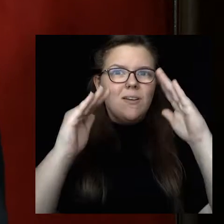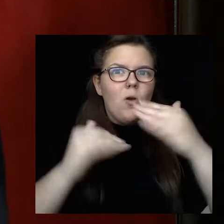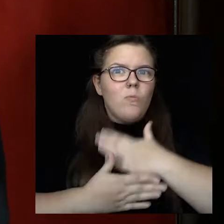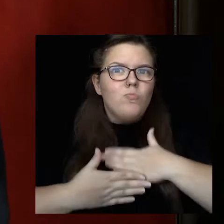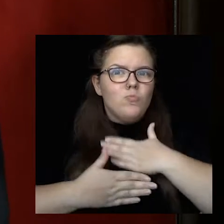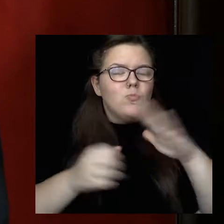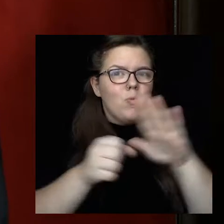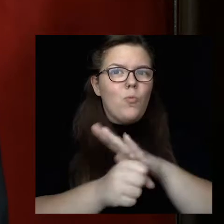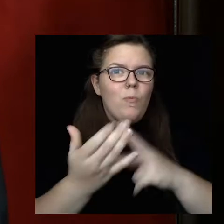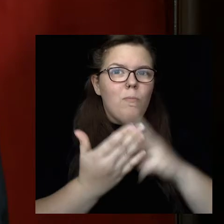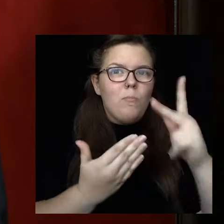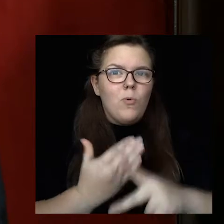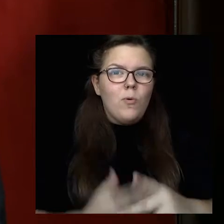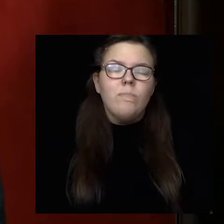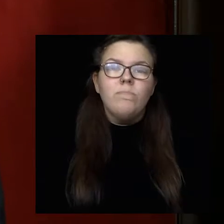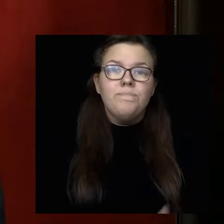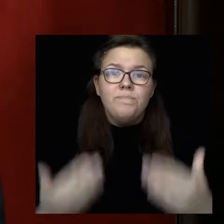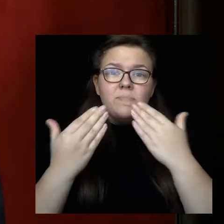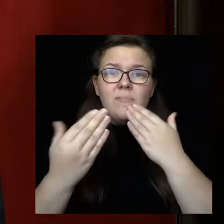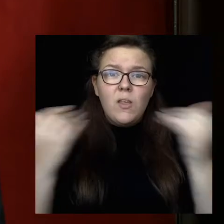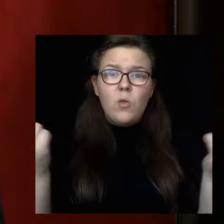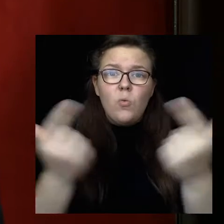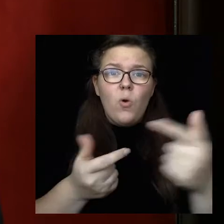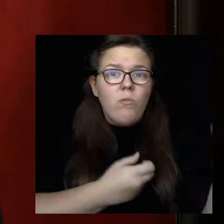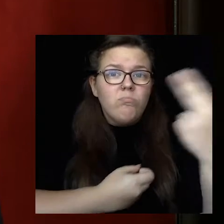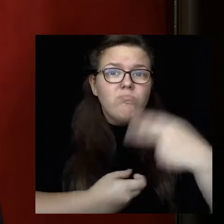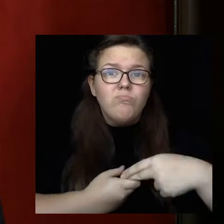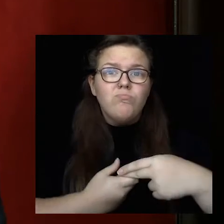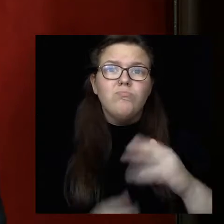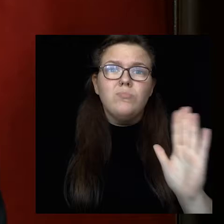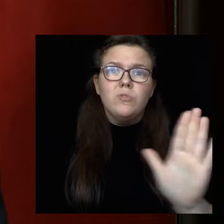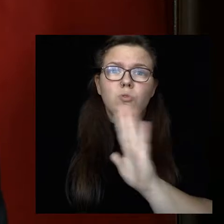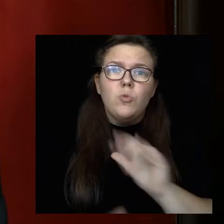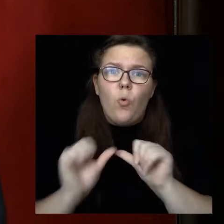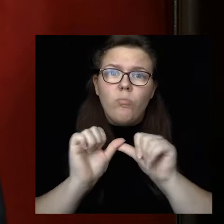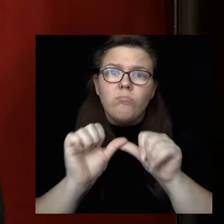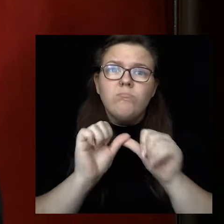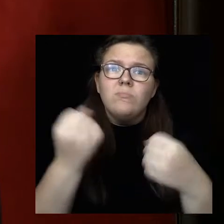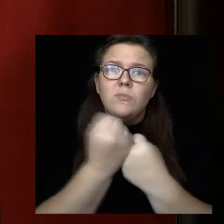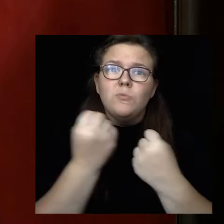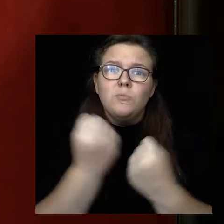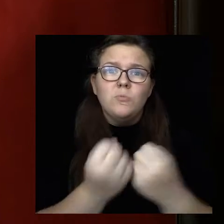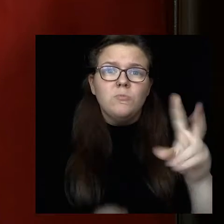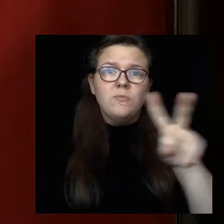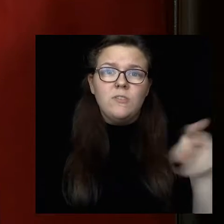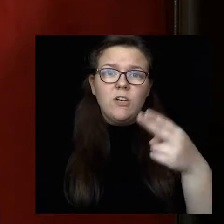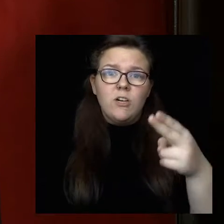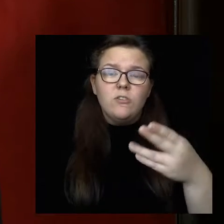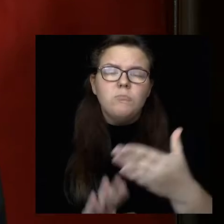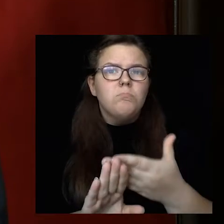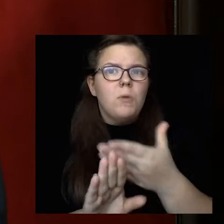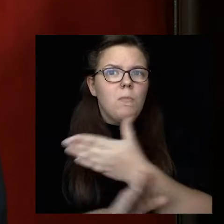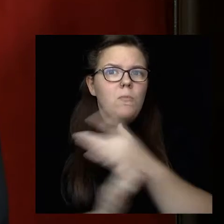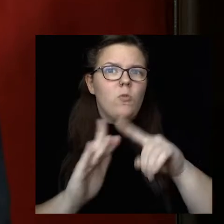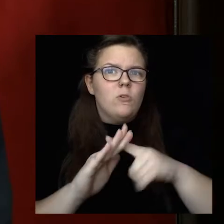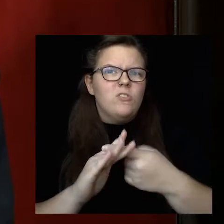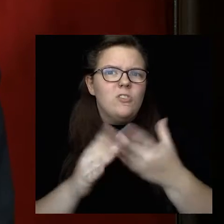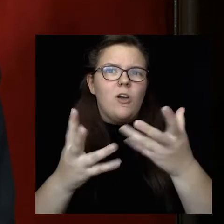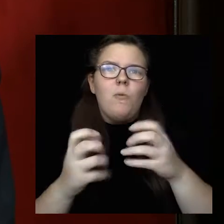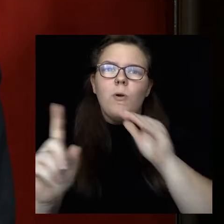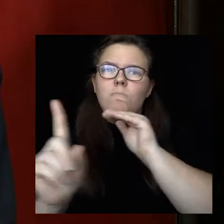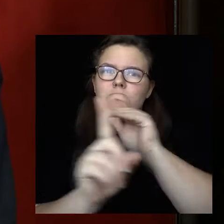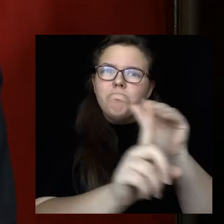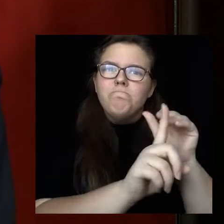entire program. Thank you all for joining us. Thank you for your continued support of Vera House. Before we get started, I'd like